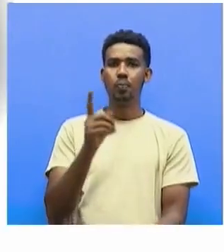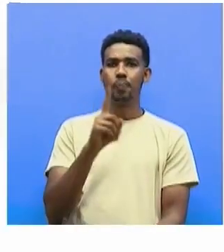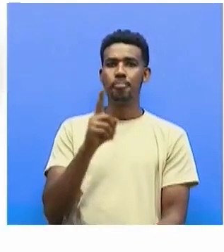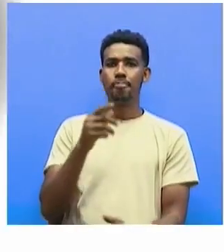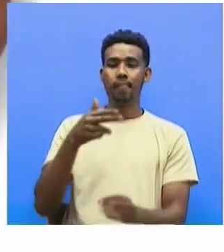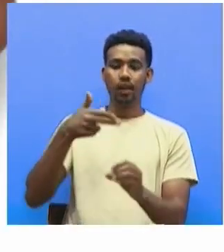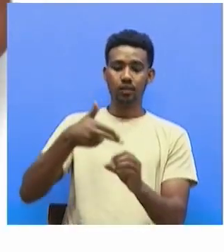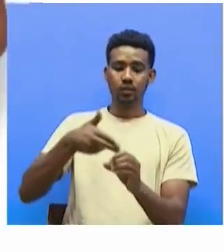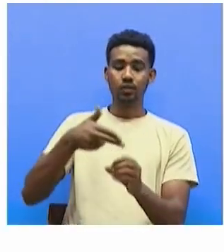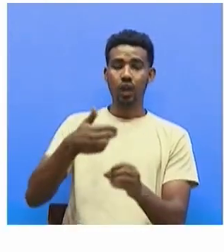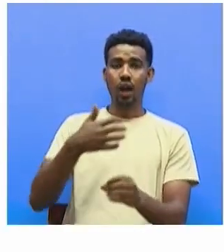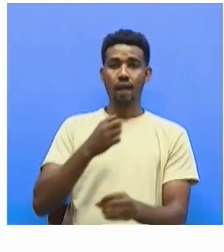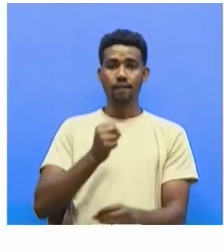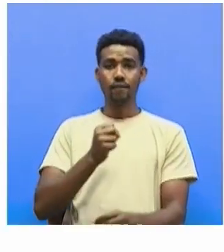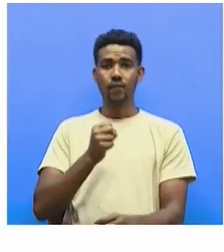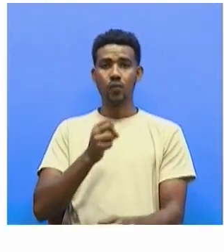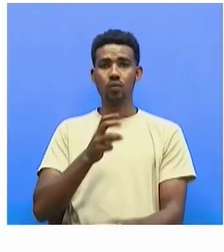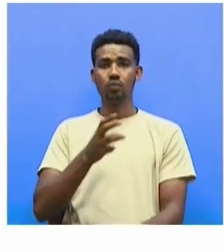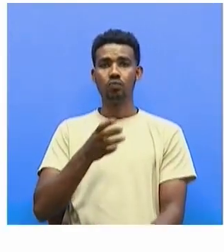or water.